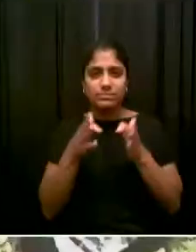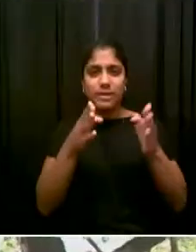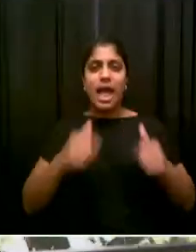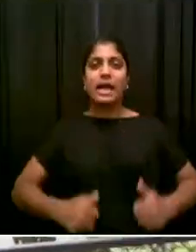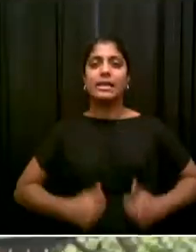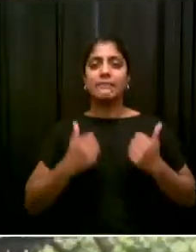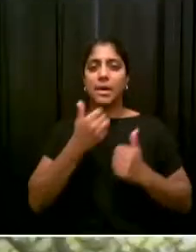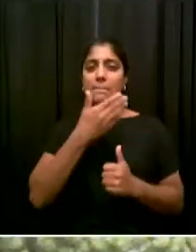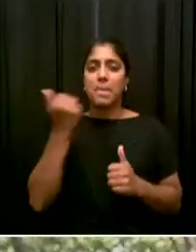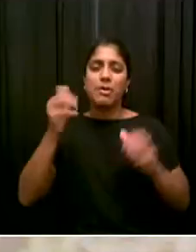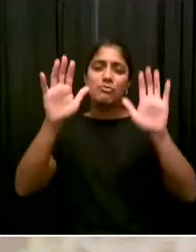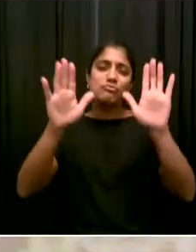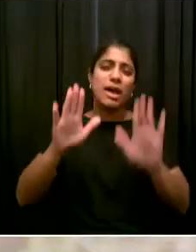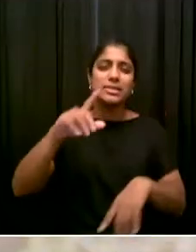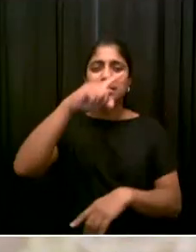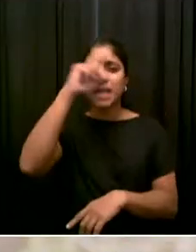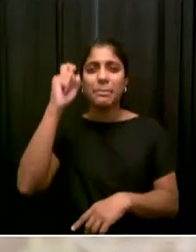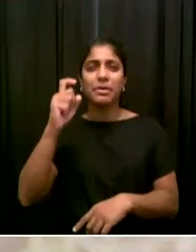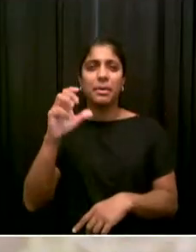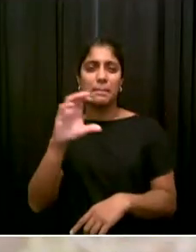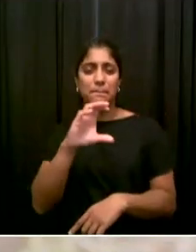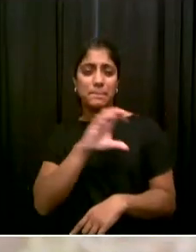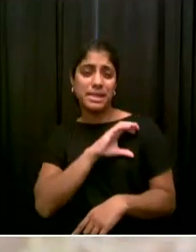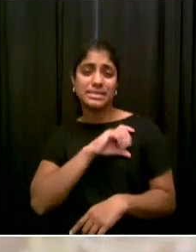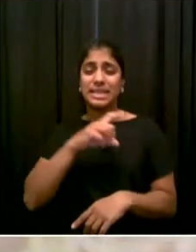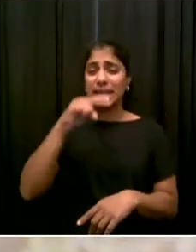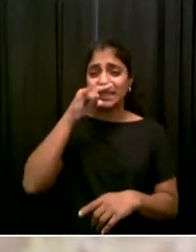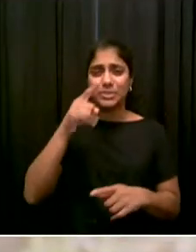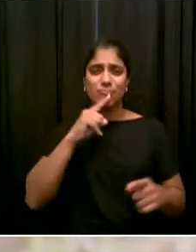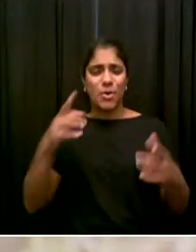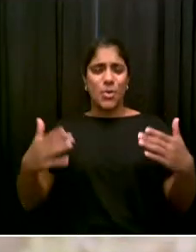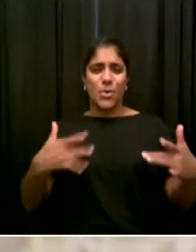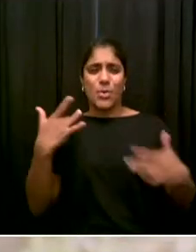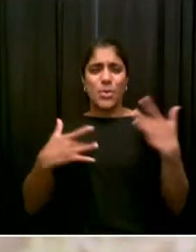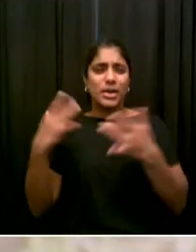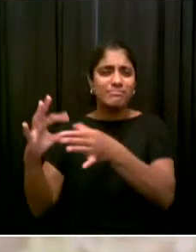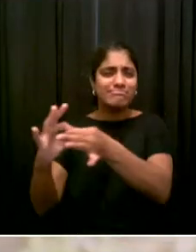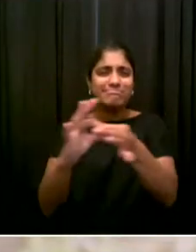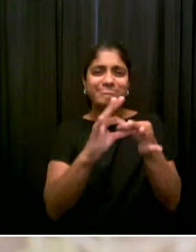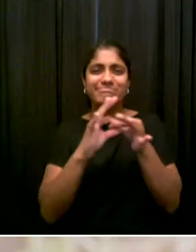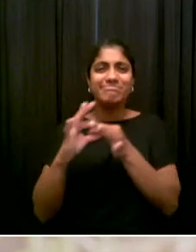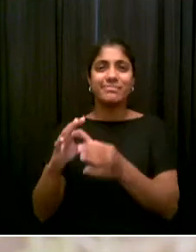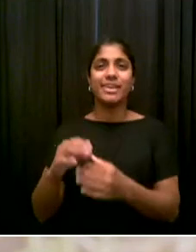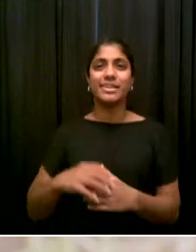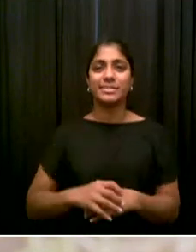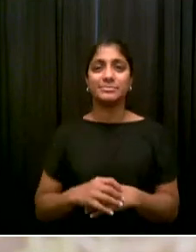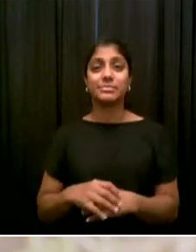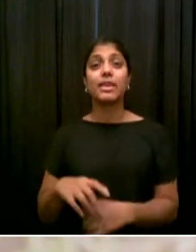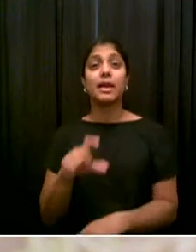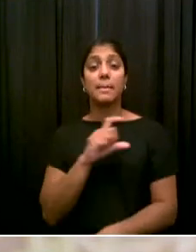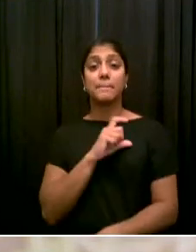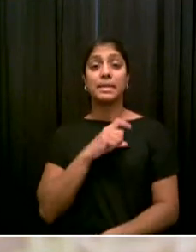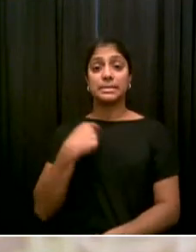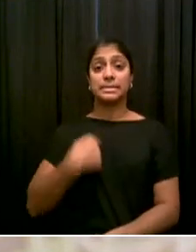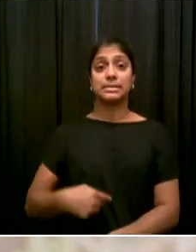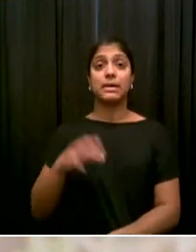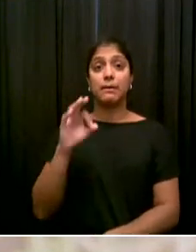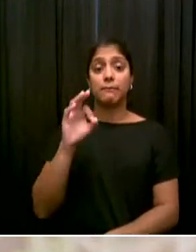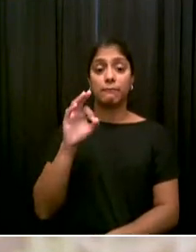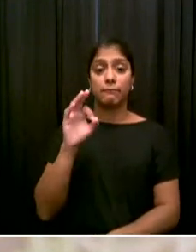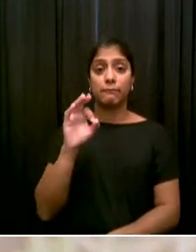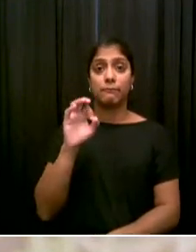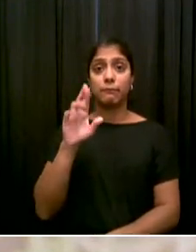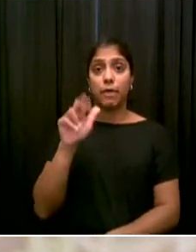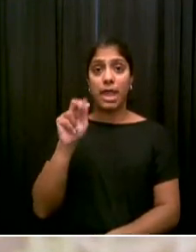on. My name is Officer Frazier, and I'm a Youth Coordination Officer at the 106 Precinct in Queens. As the